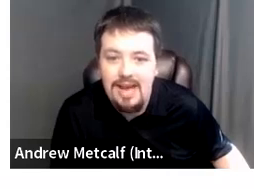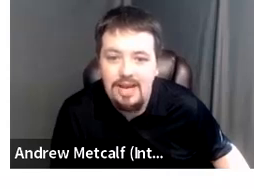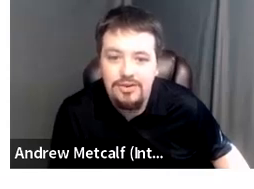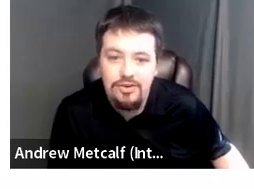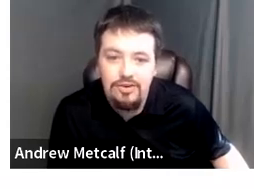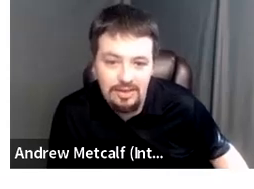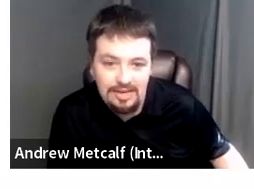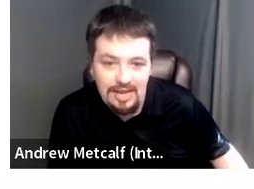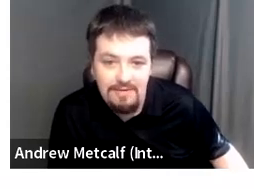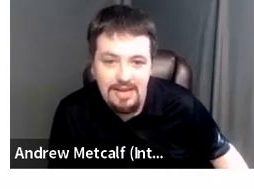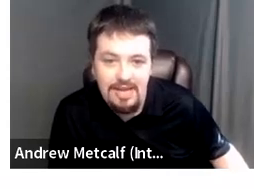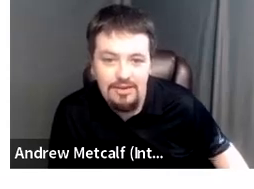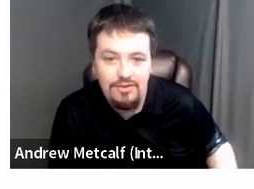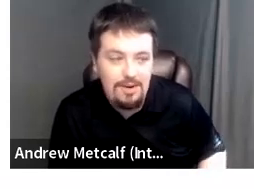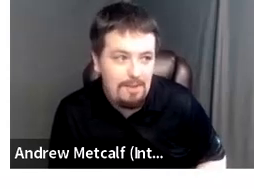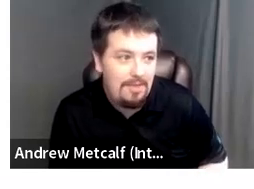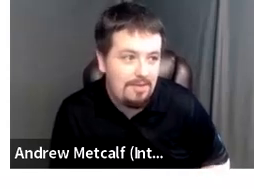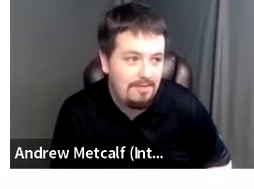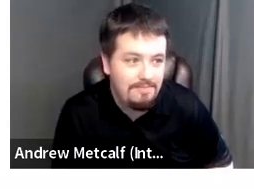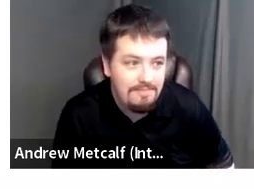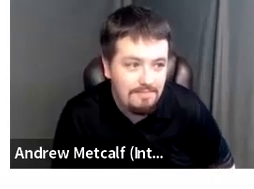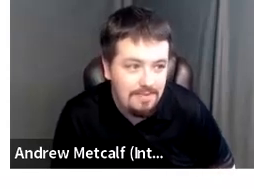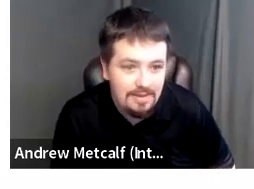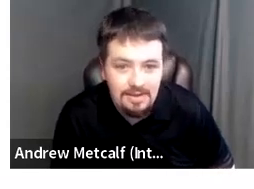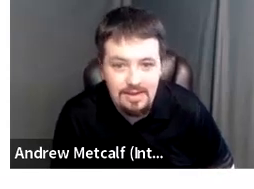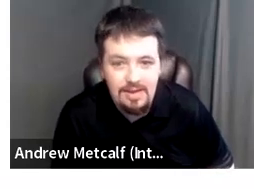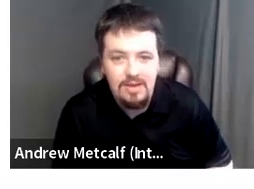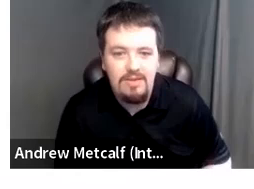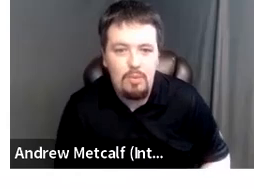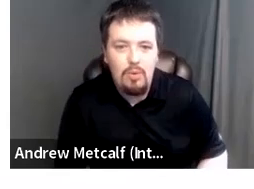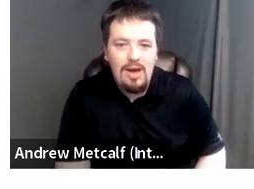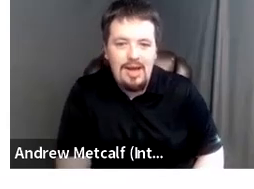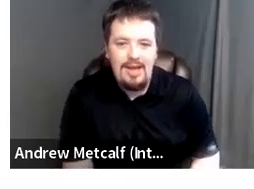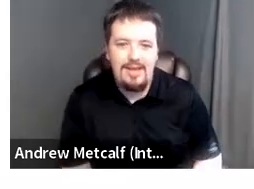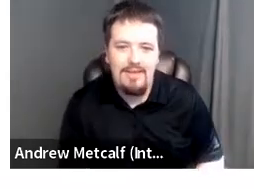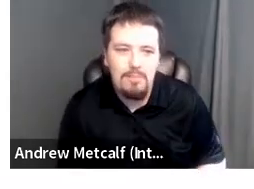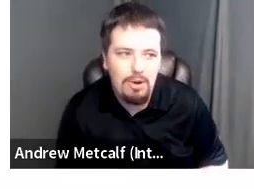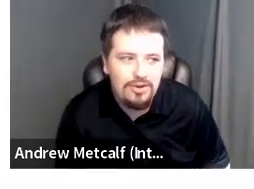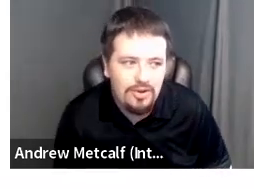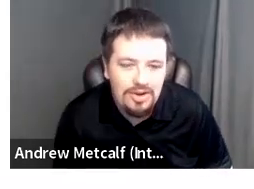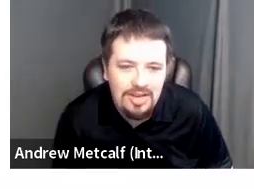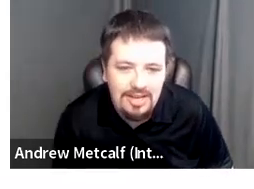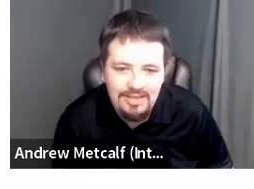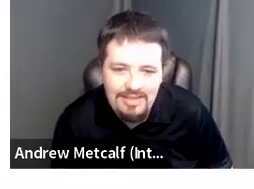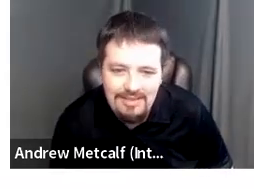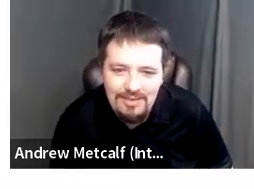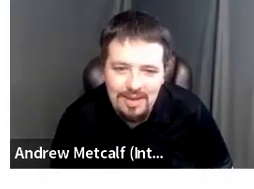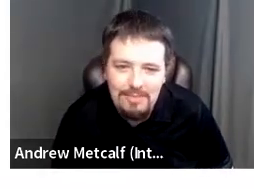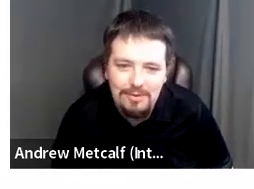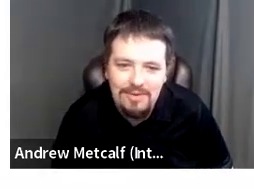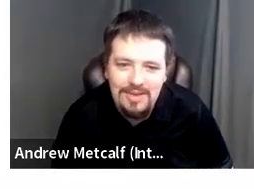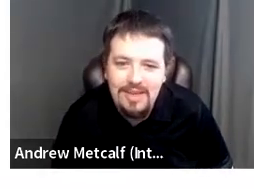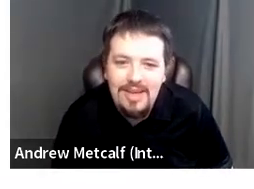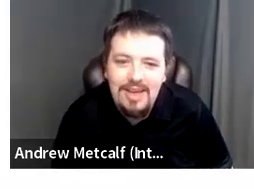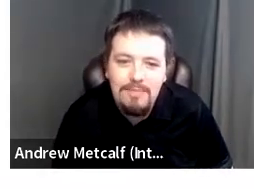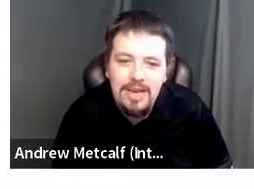it's National Deaf History Month. Say, why is it March 13th through the